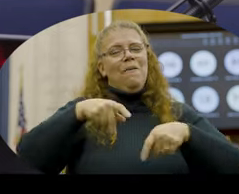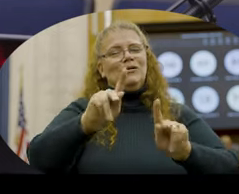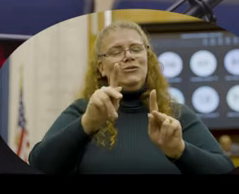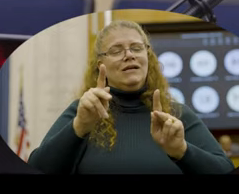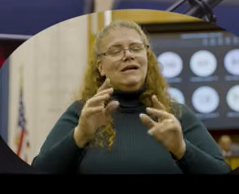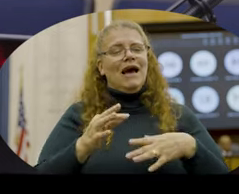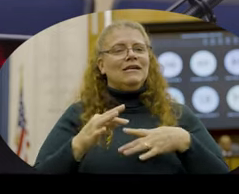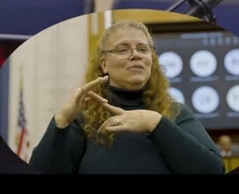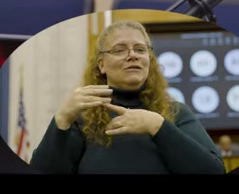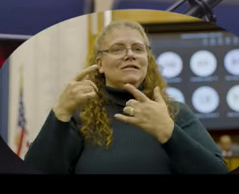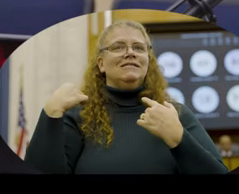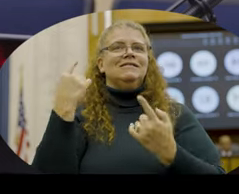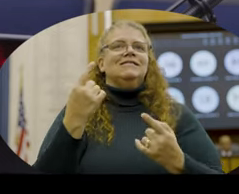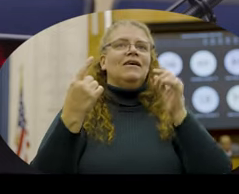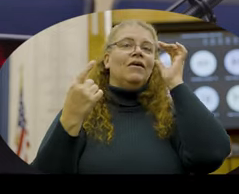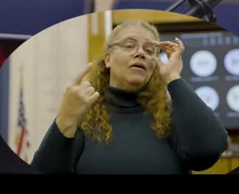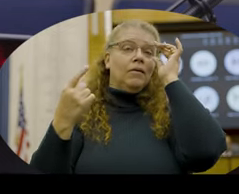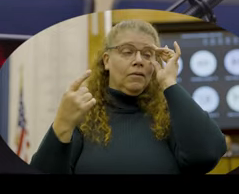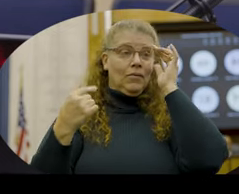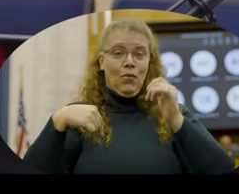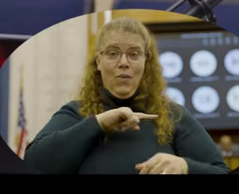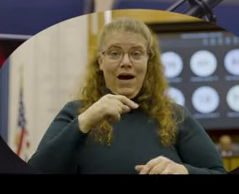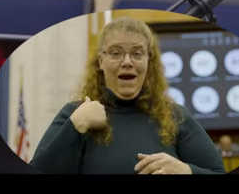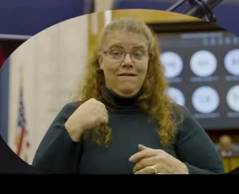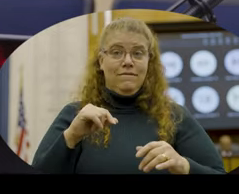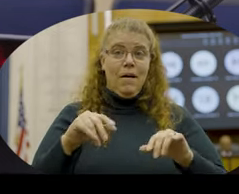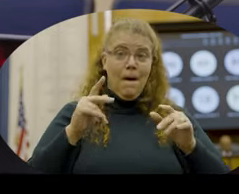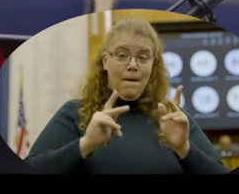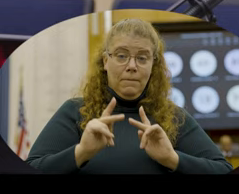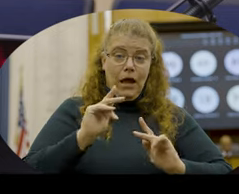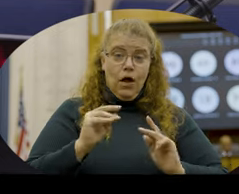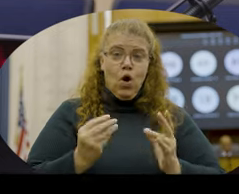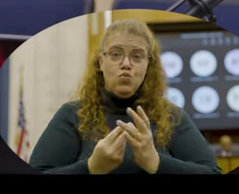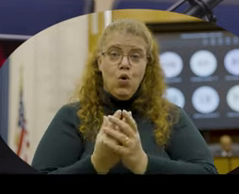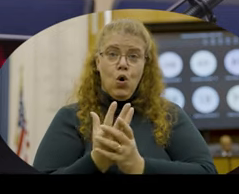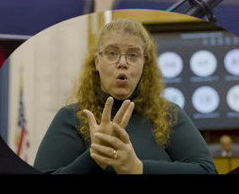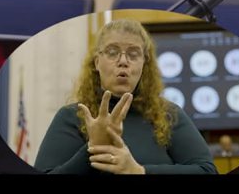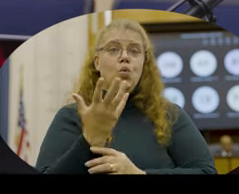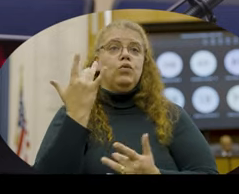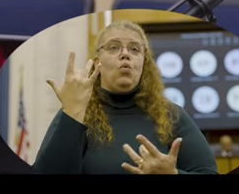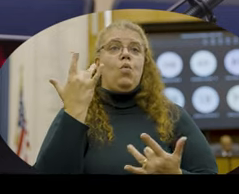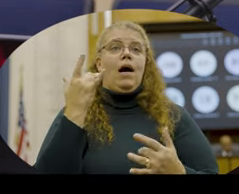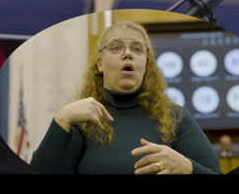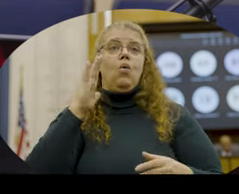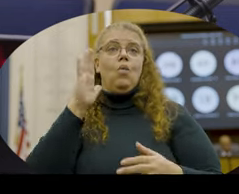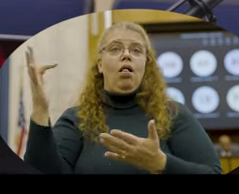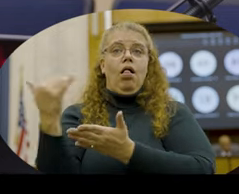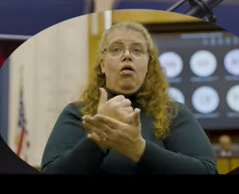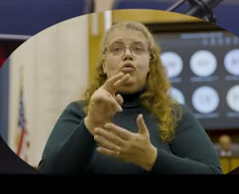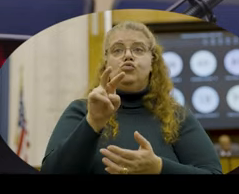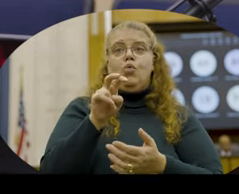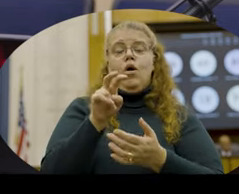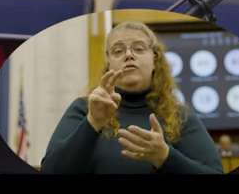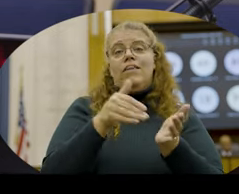Hanover Avenue was. And tonight, well, this afternoon, I pledge to you that that's what